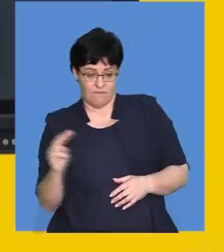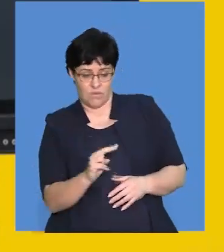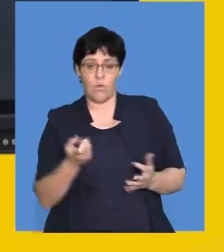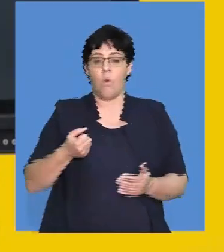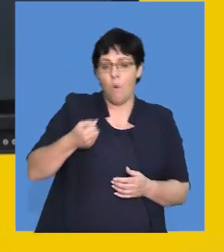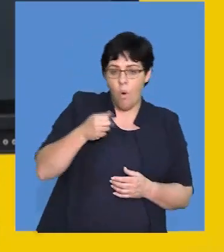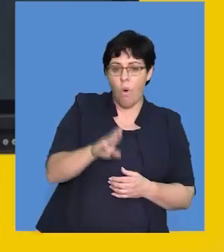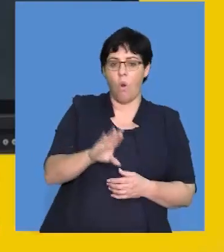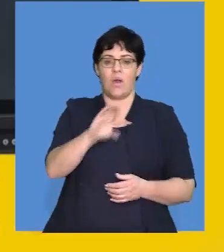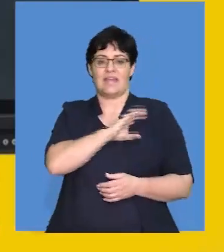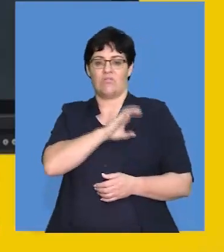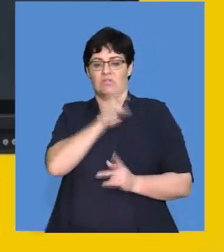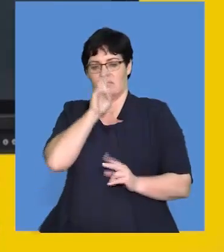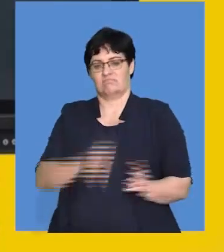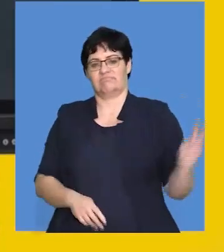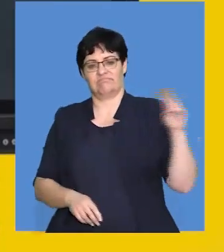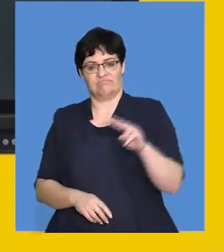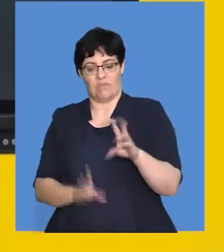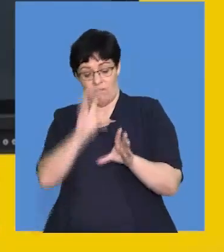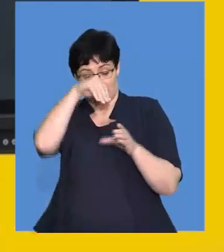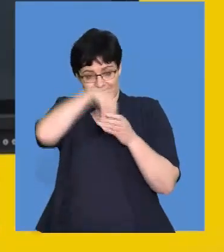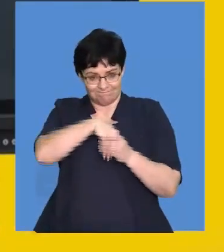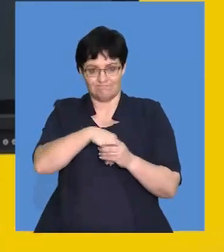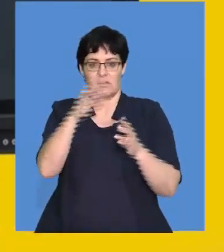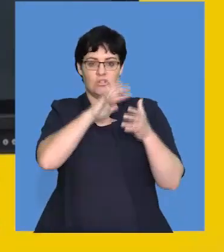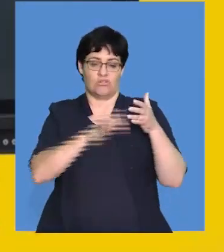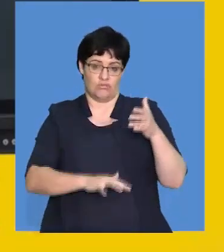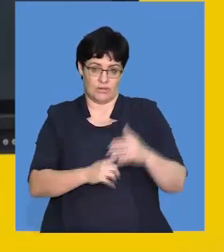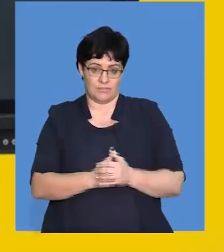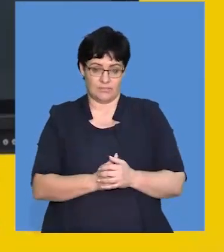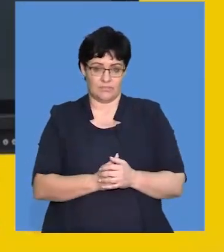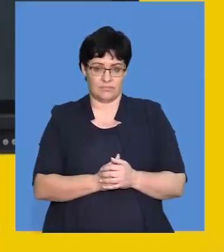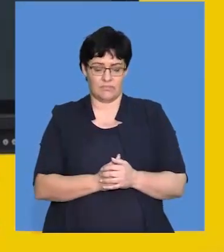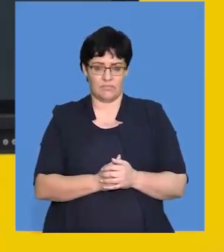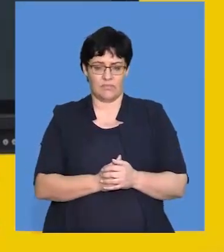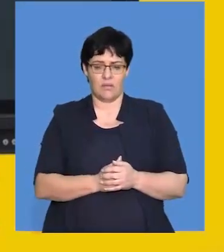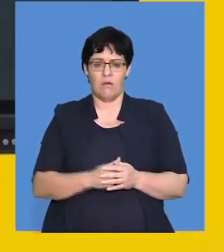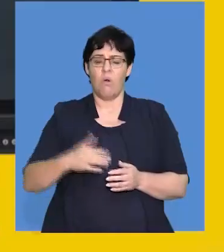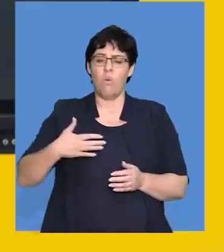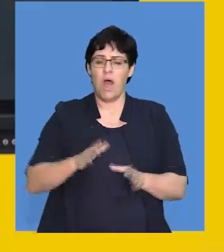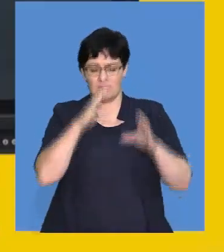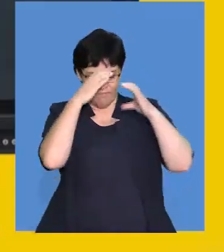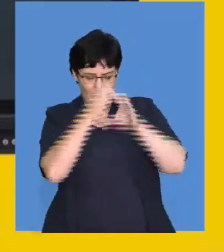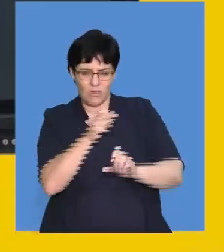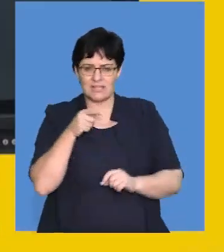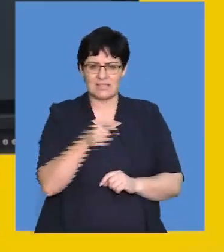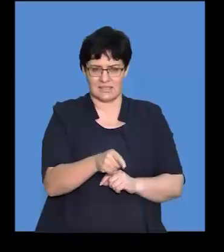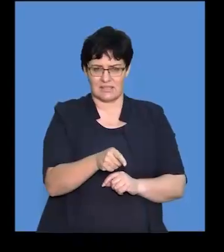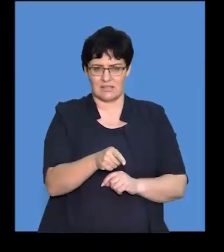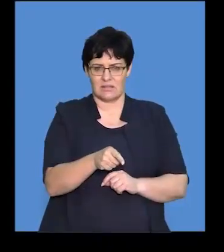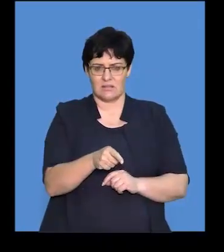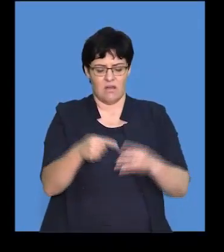point of view or from the characters who are within that story itself. I just want to concentrate